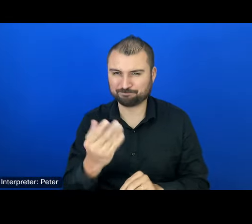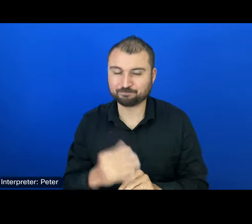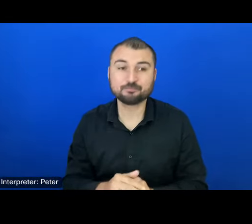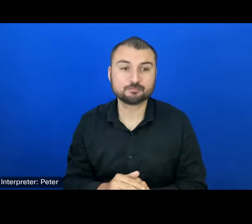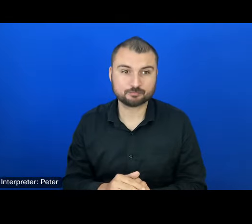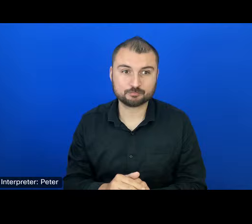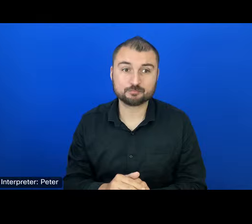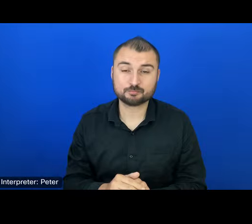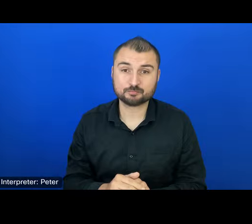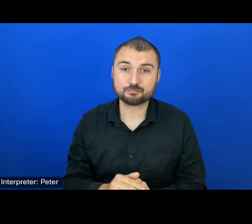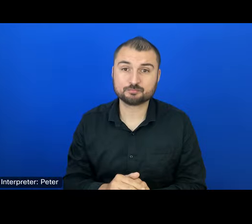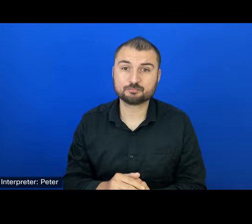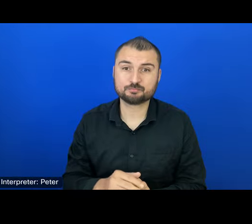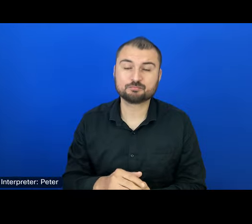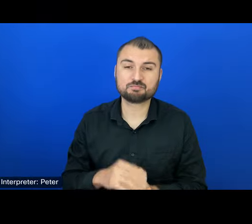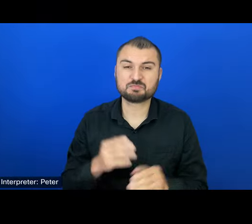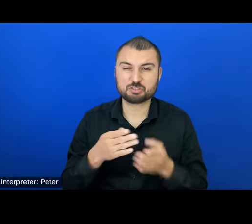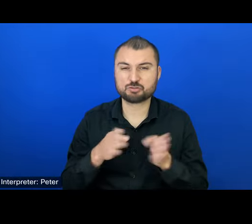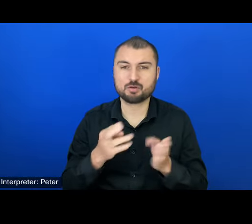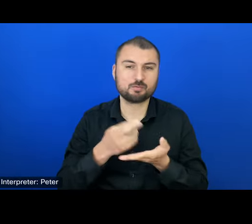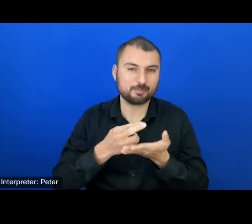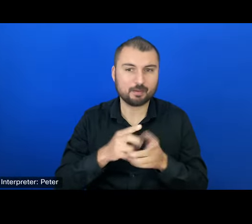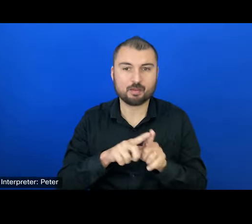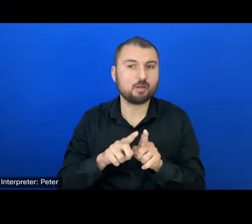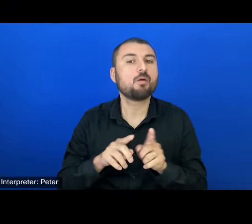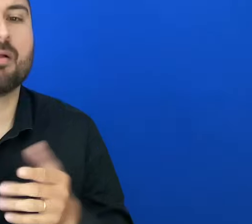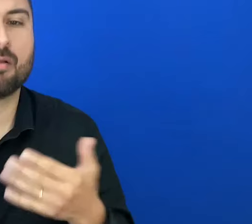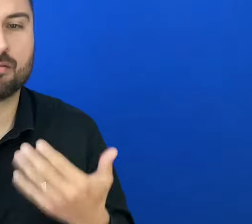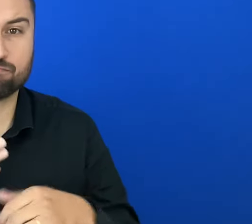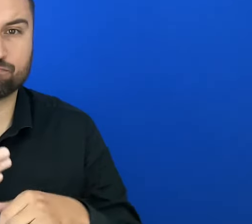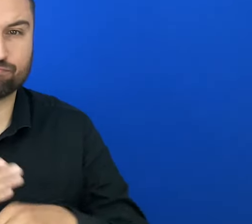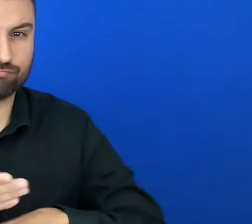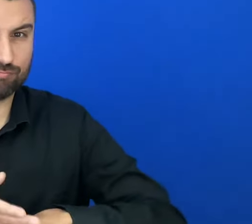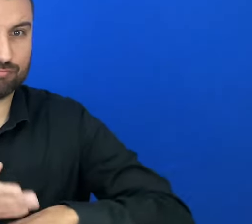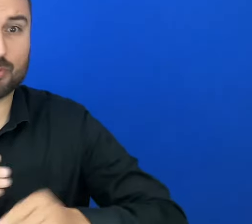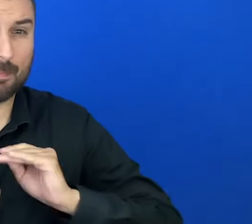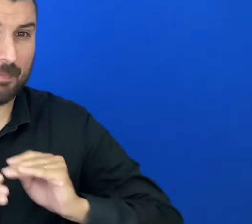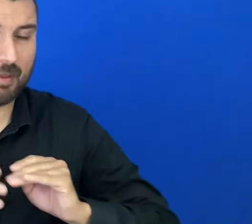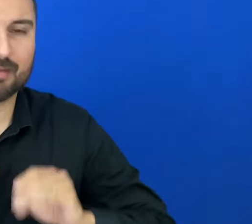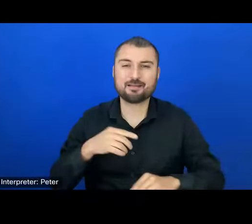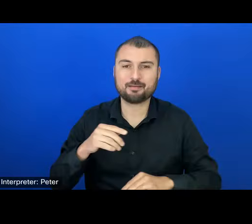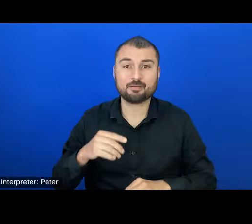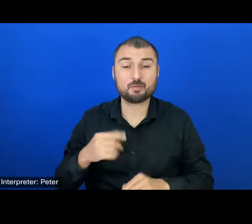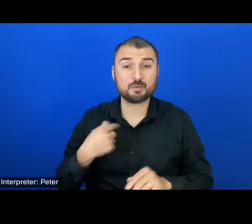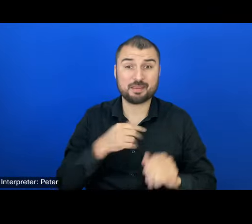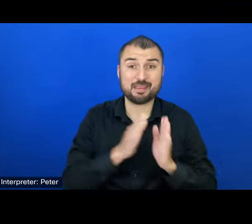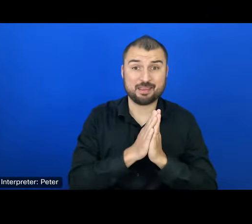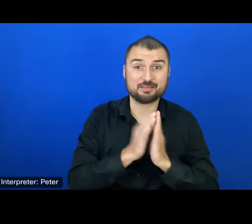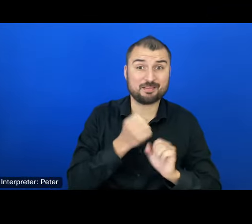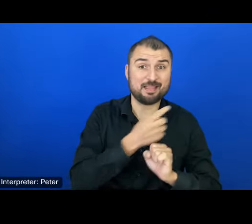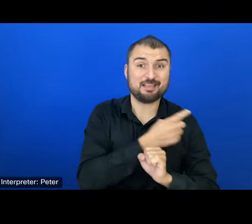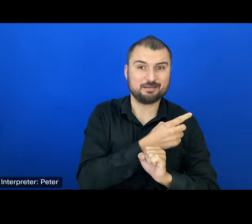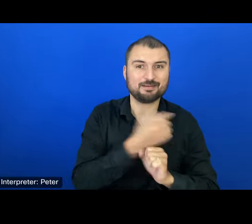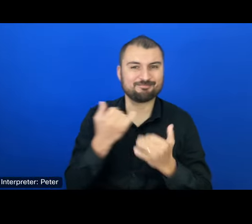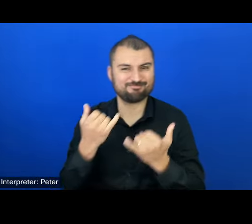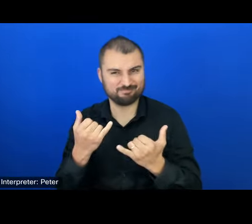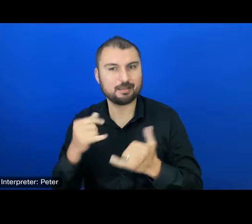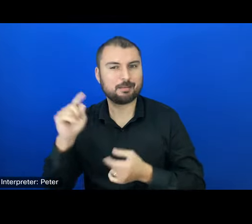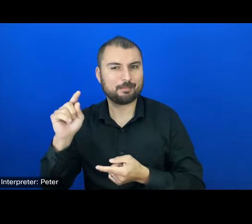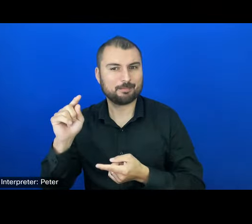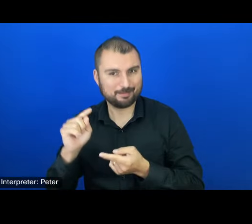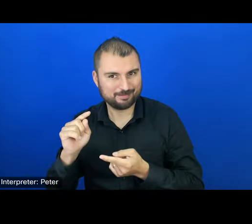General rehab and repair is also less than what we asked for the previous year. And that is because we no